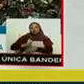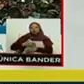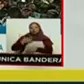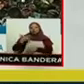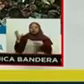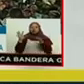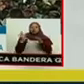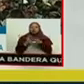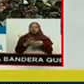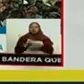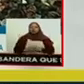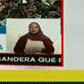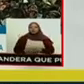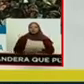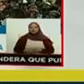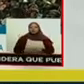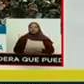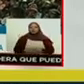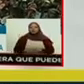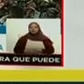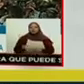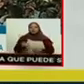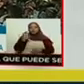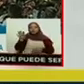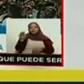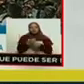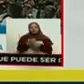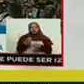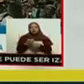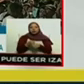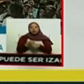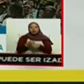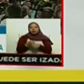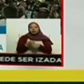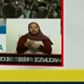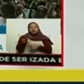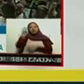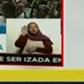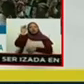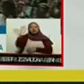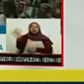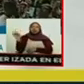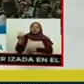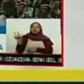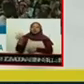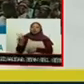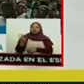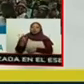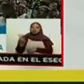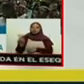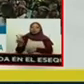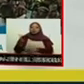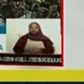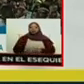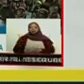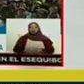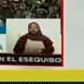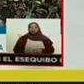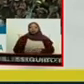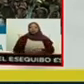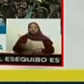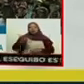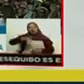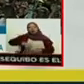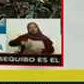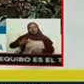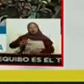1 year anniversary of the coup in Peru. So the U.S., whether it's a Democratic regime or Republican regime,